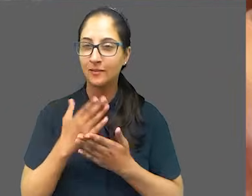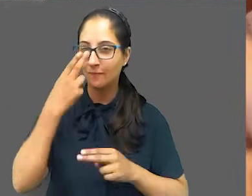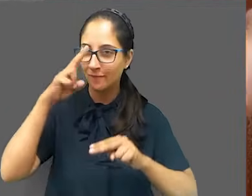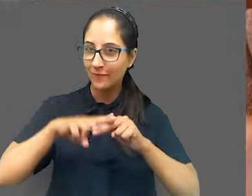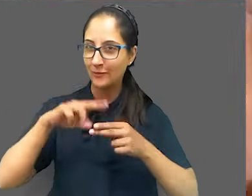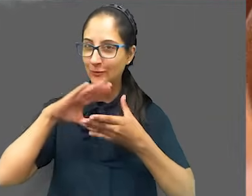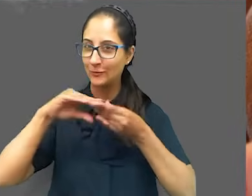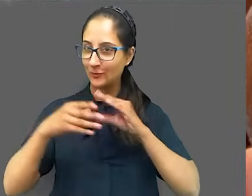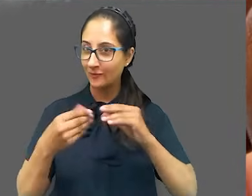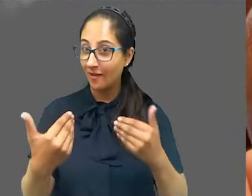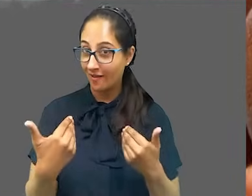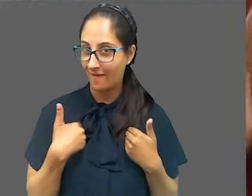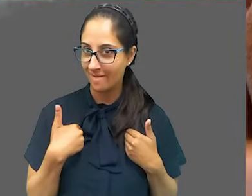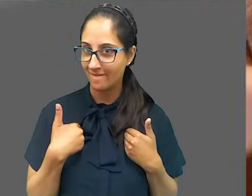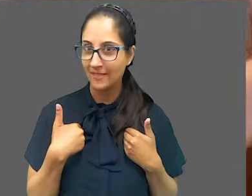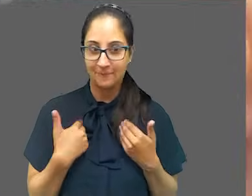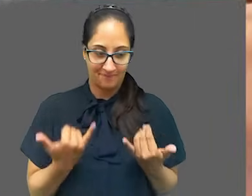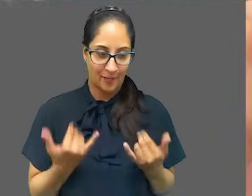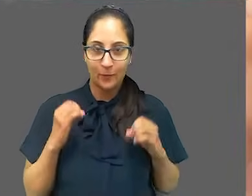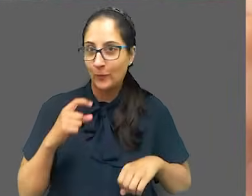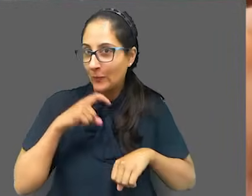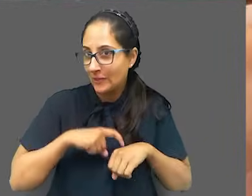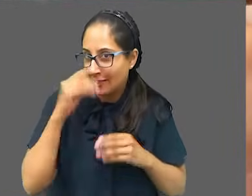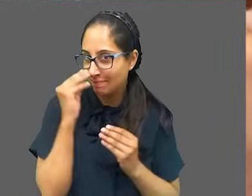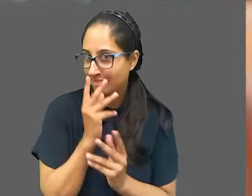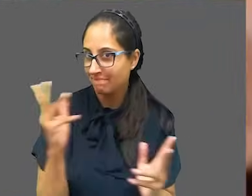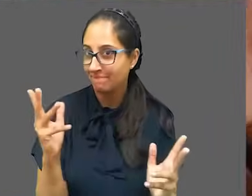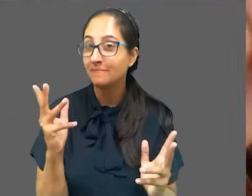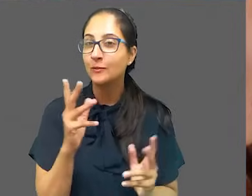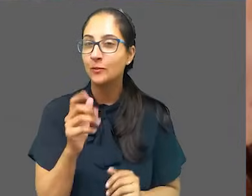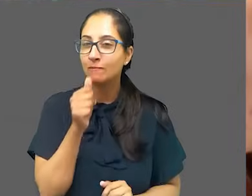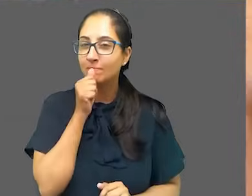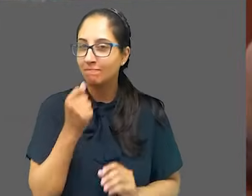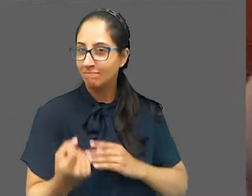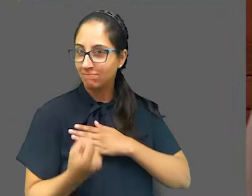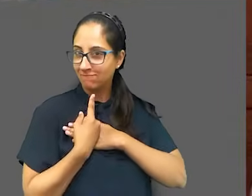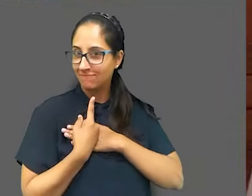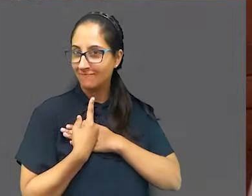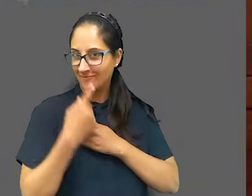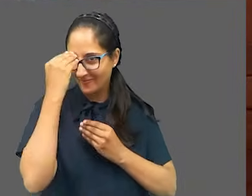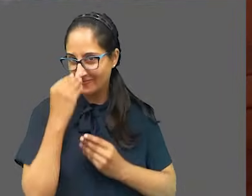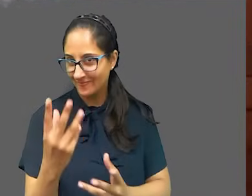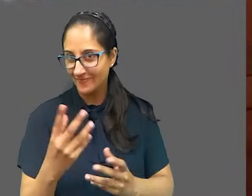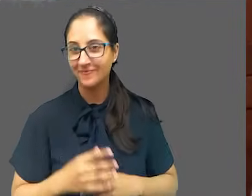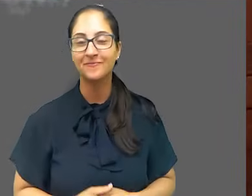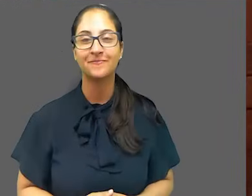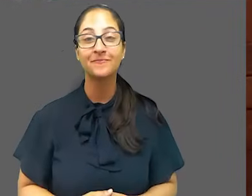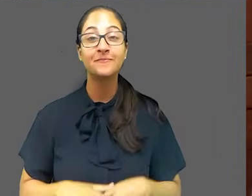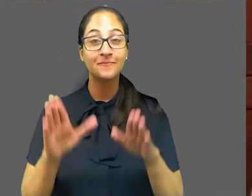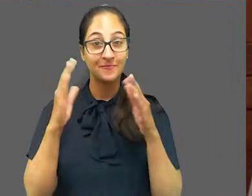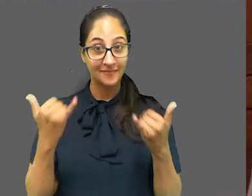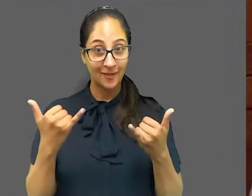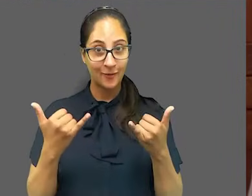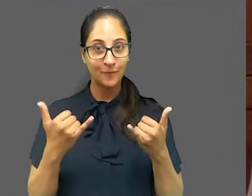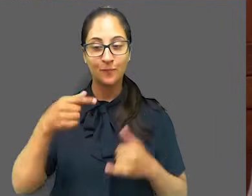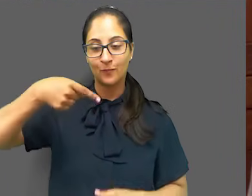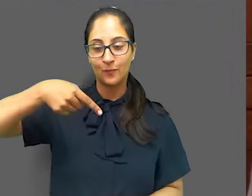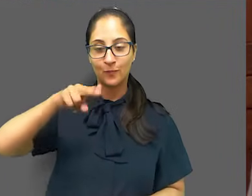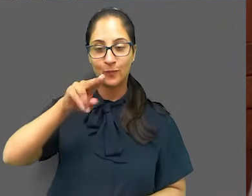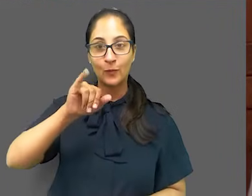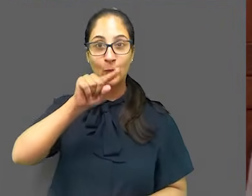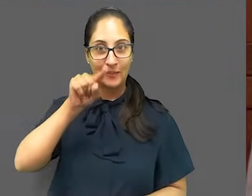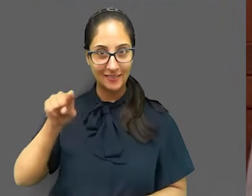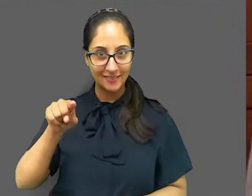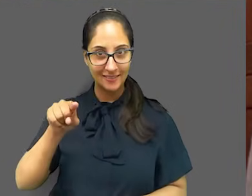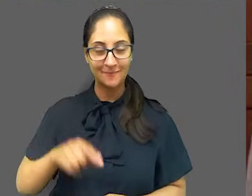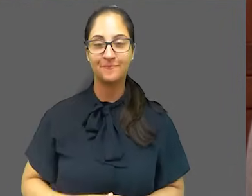tell you about them from our time in London, but right now we don't have time for that, so message me later. What we are going to move to is our long-awaited